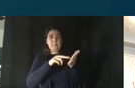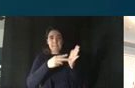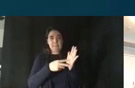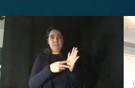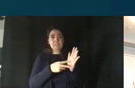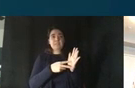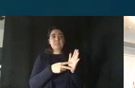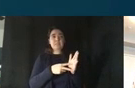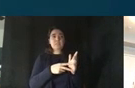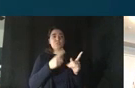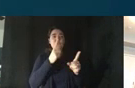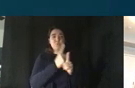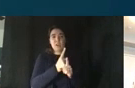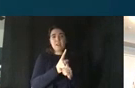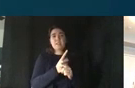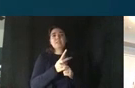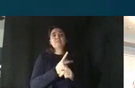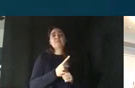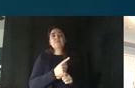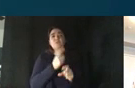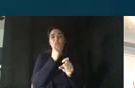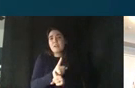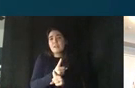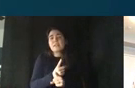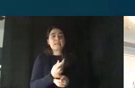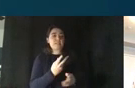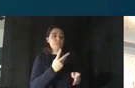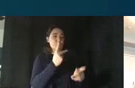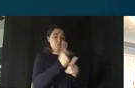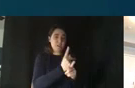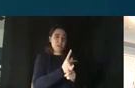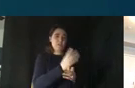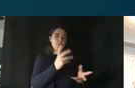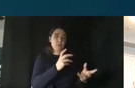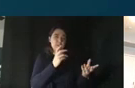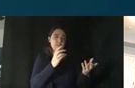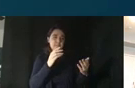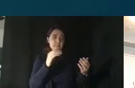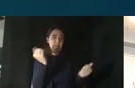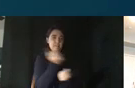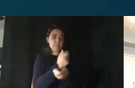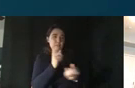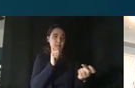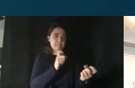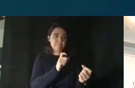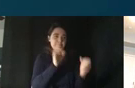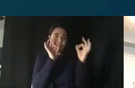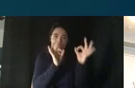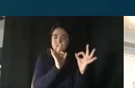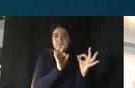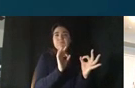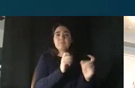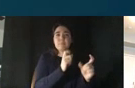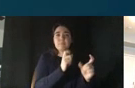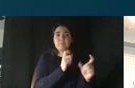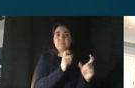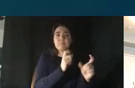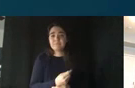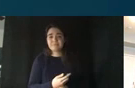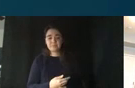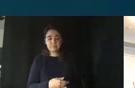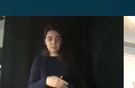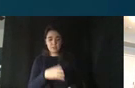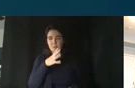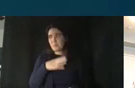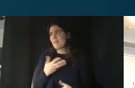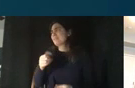the story that you want to get it as accurate as possible. I love that. Yes. I think it was